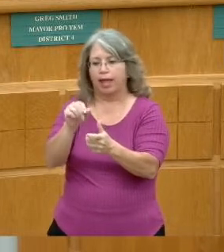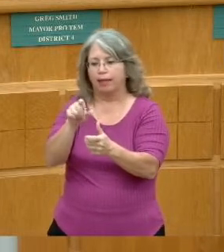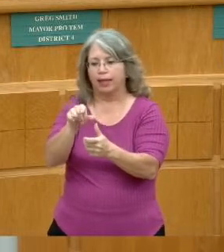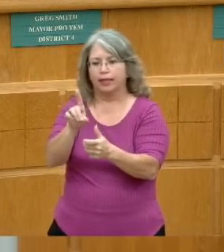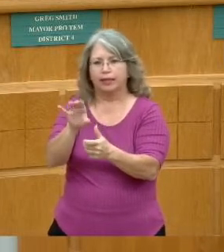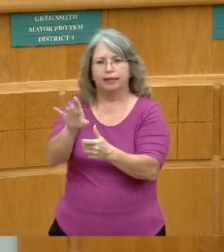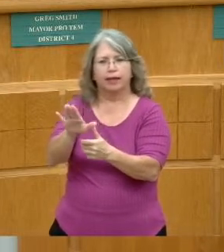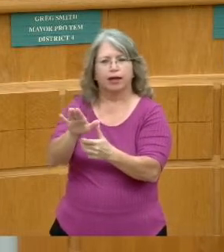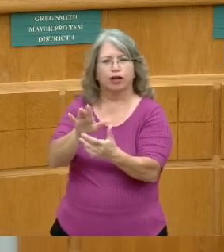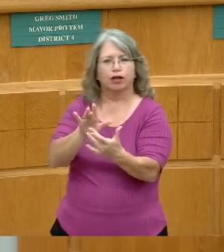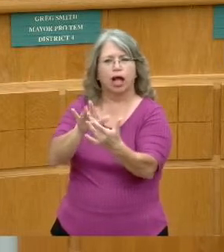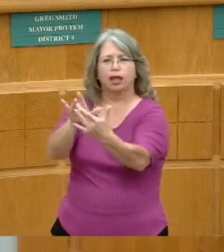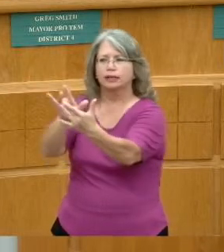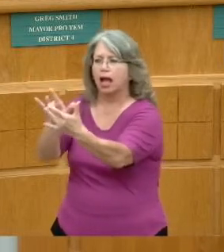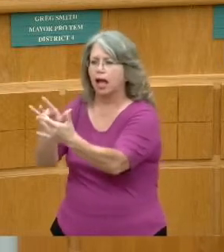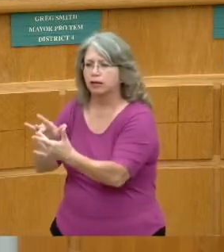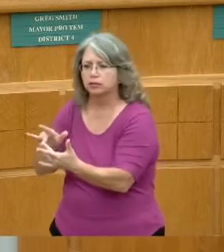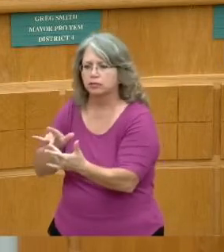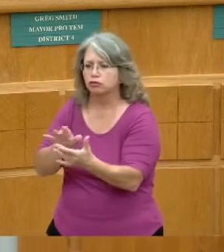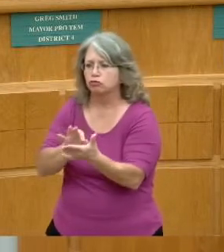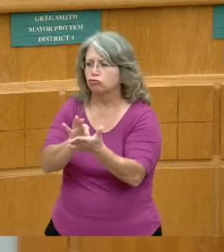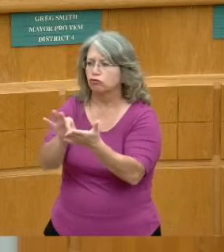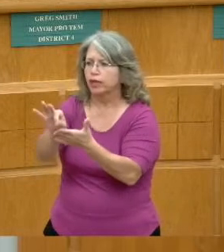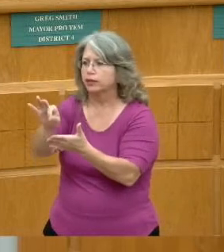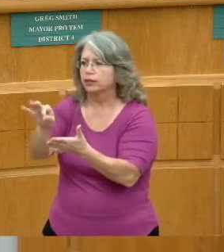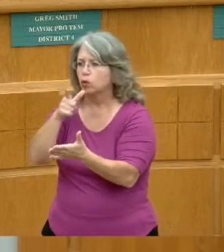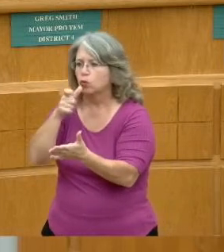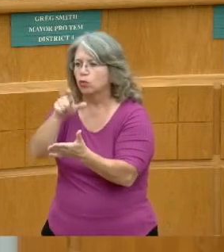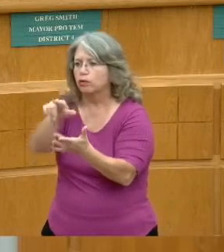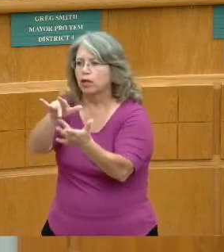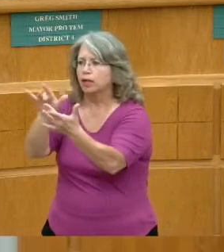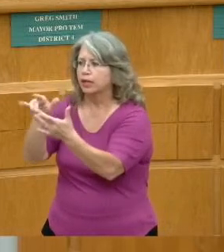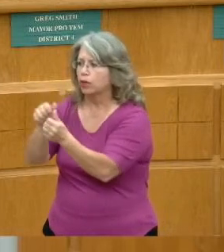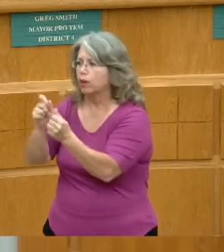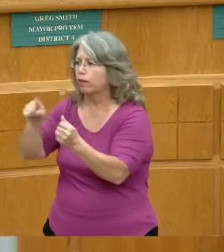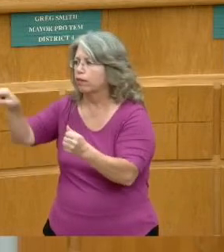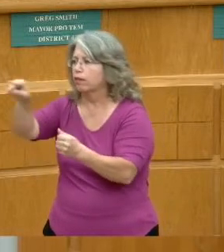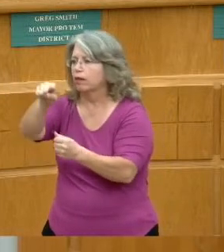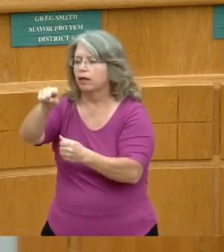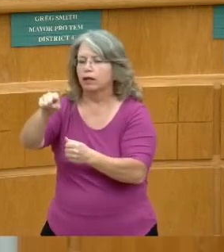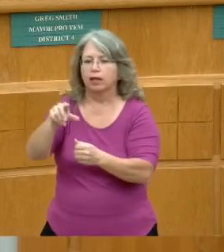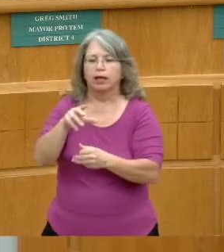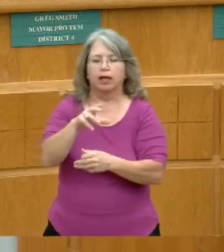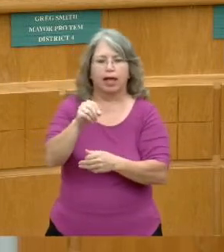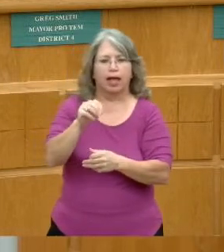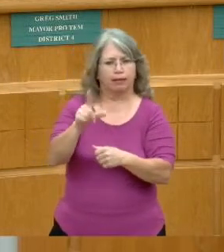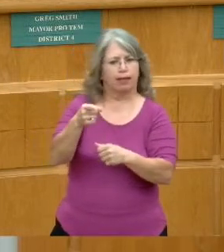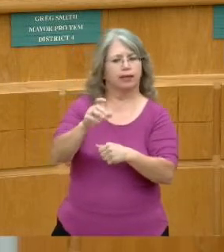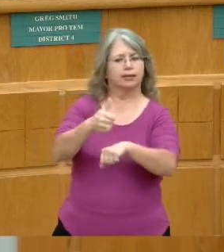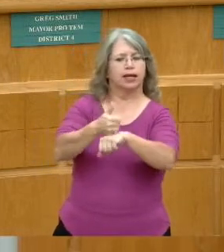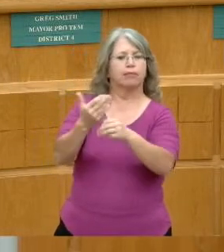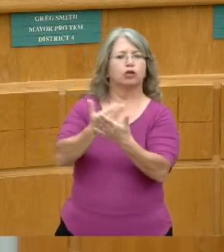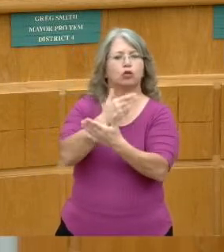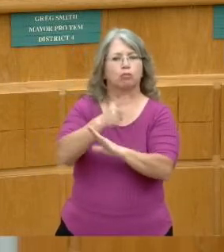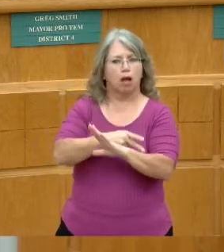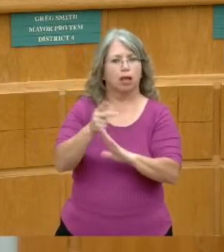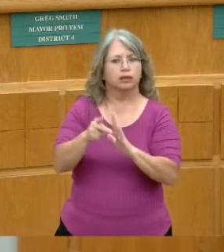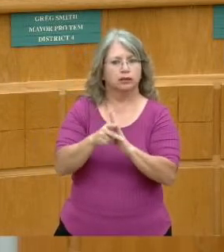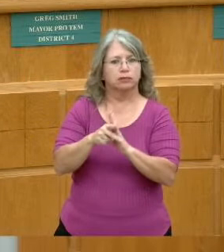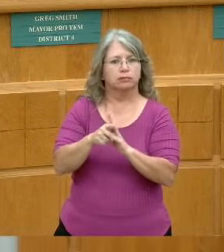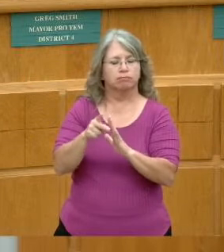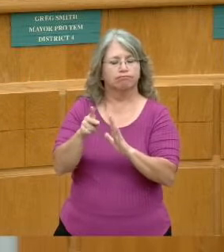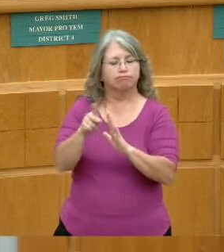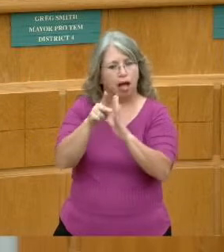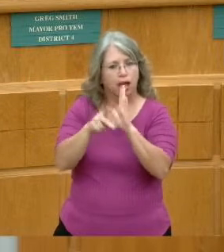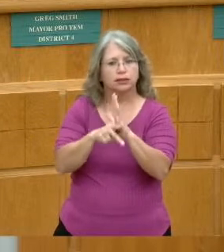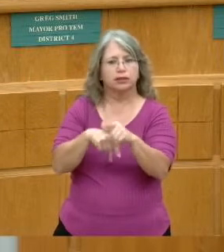and changing the policies such that the probability of transmission of the virus within those places is now